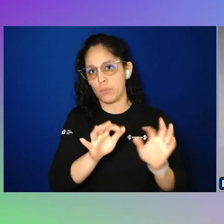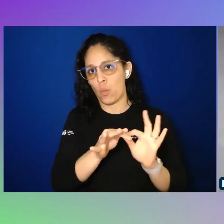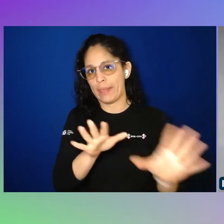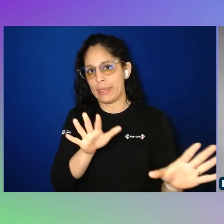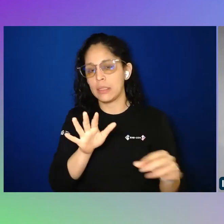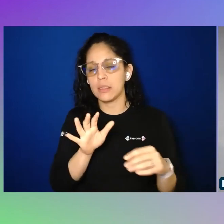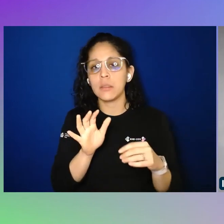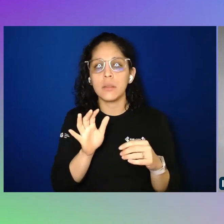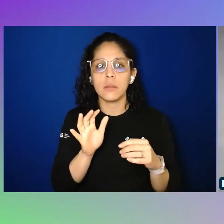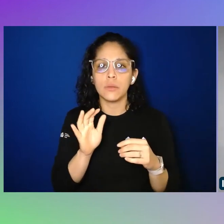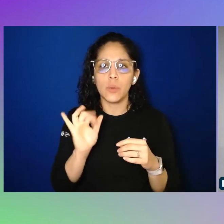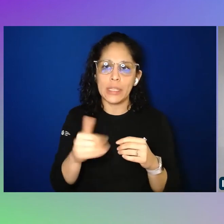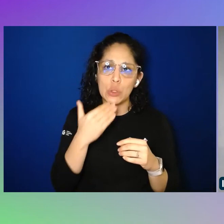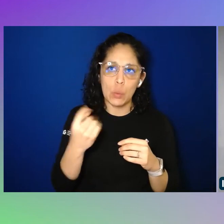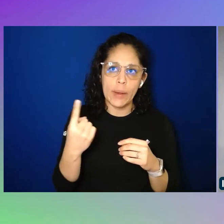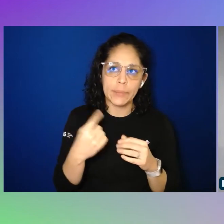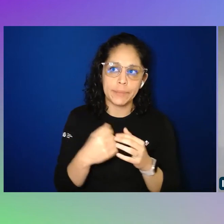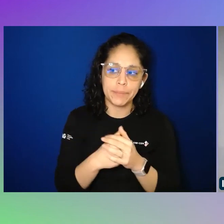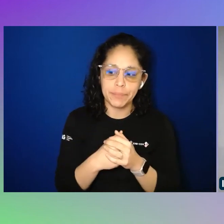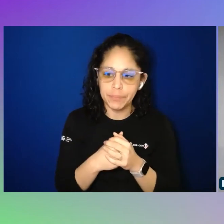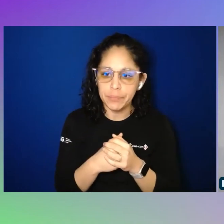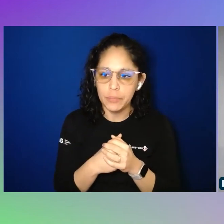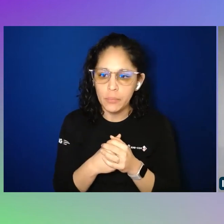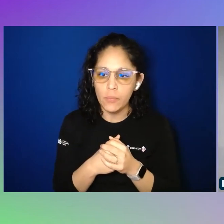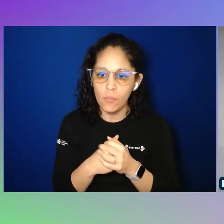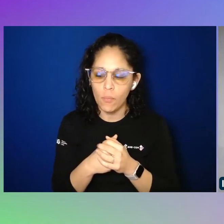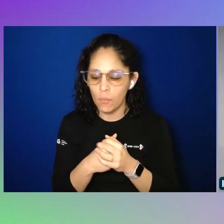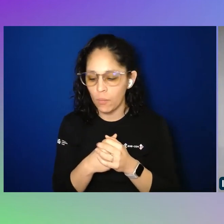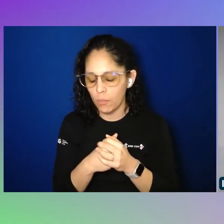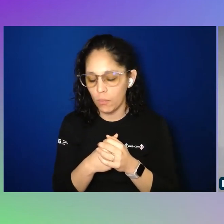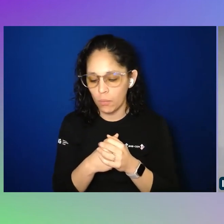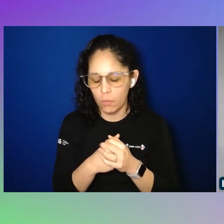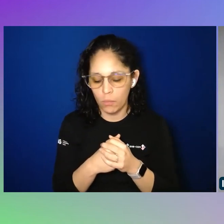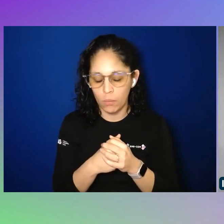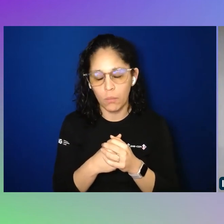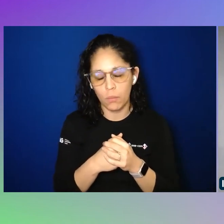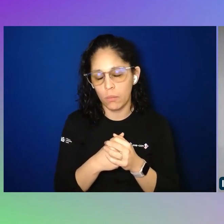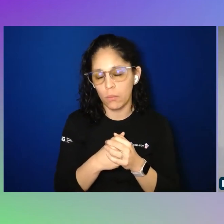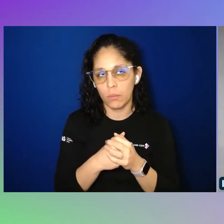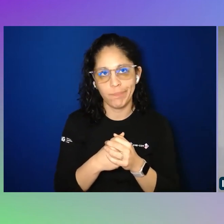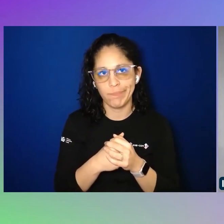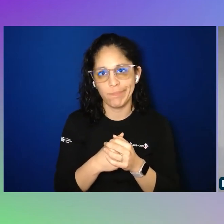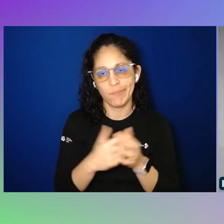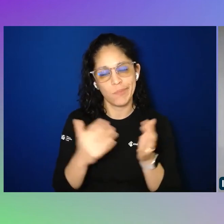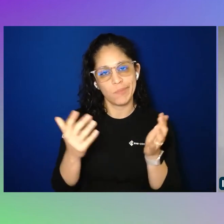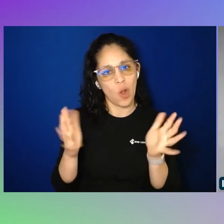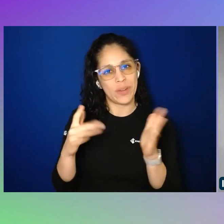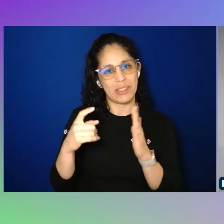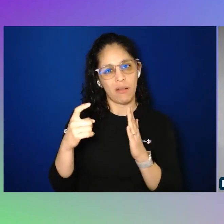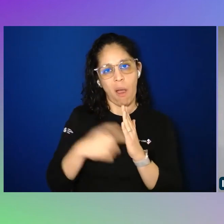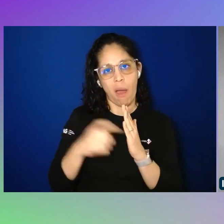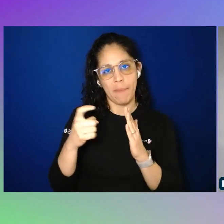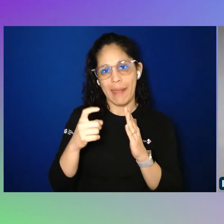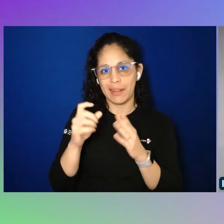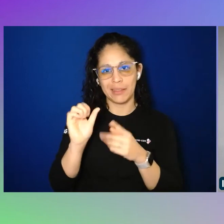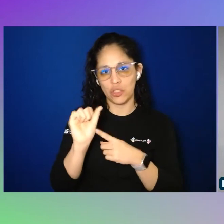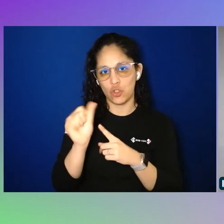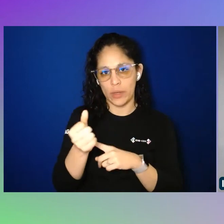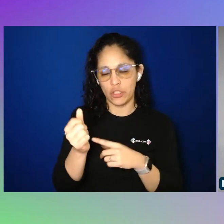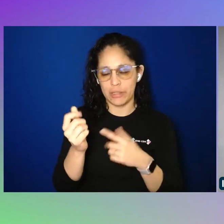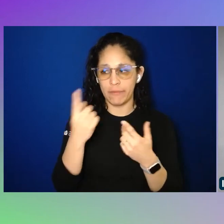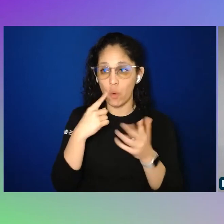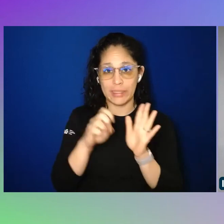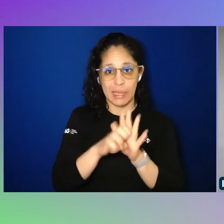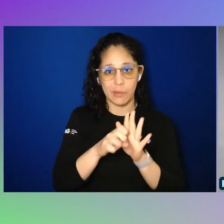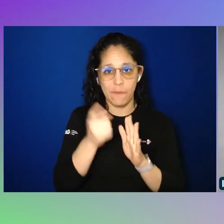is a good one. I think it should always be the case that, yeah, in my opinion, you test, for example, at least for